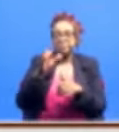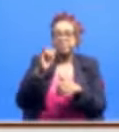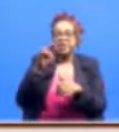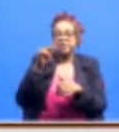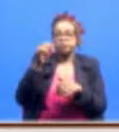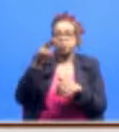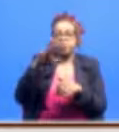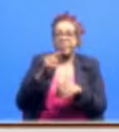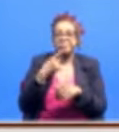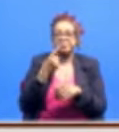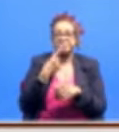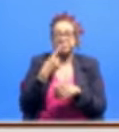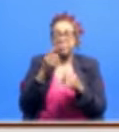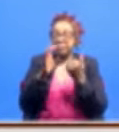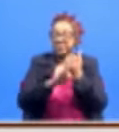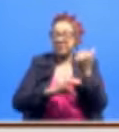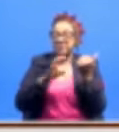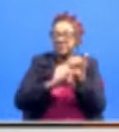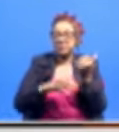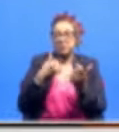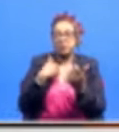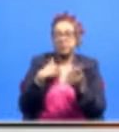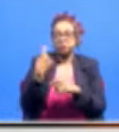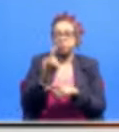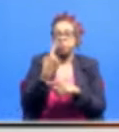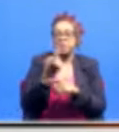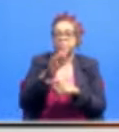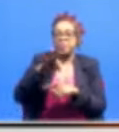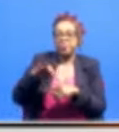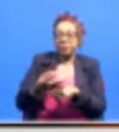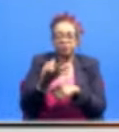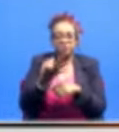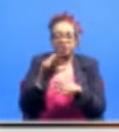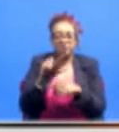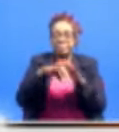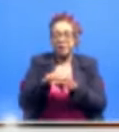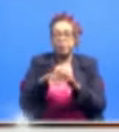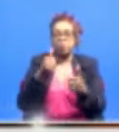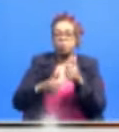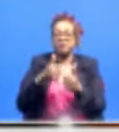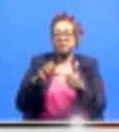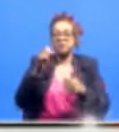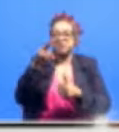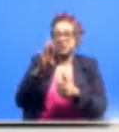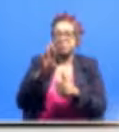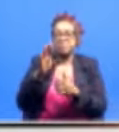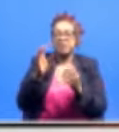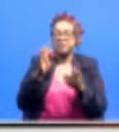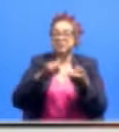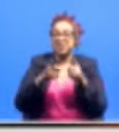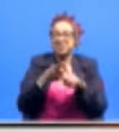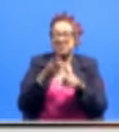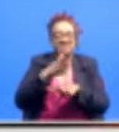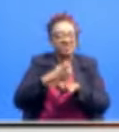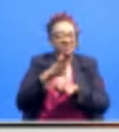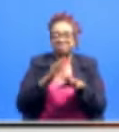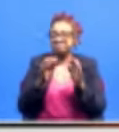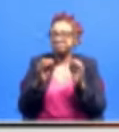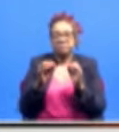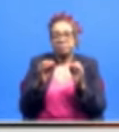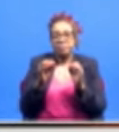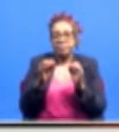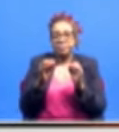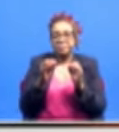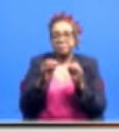that the country has only had some 3,000 bags that are substandard, not fake fertilizer. This time